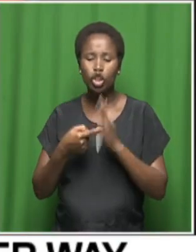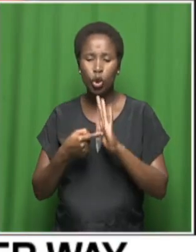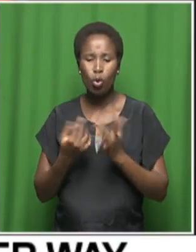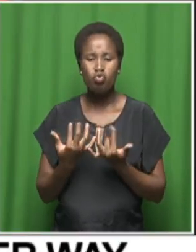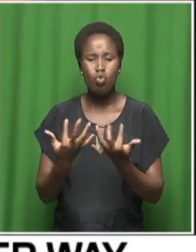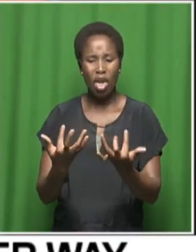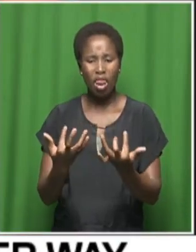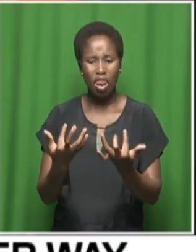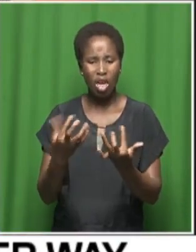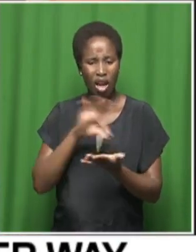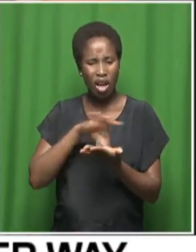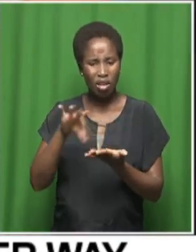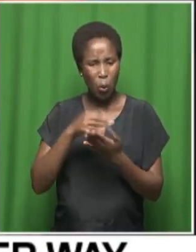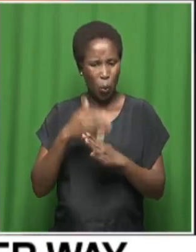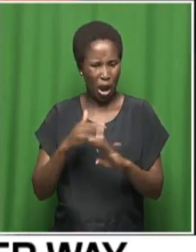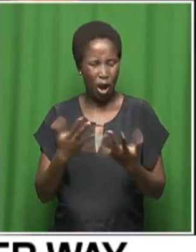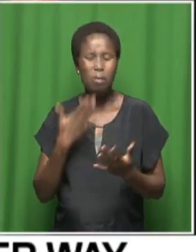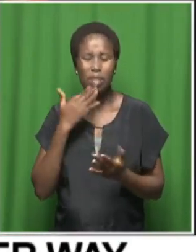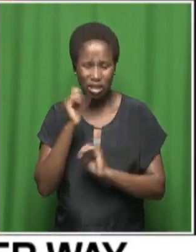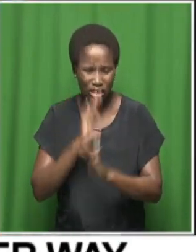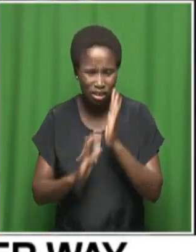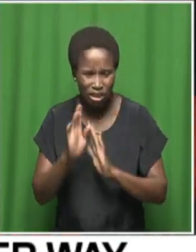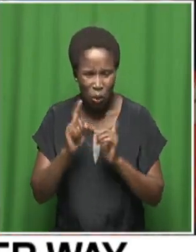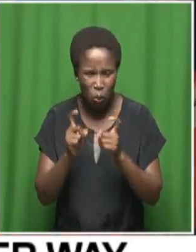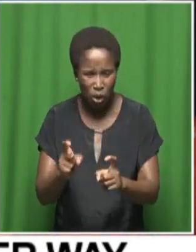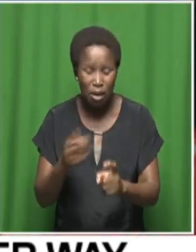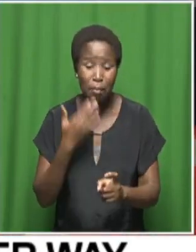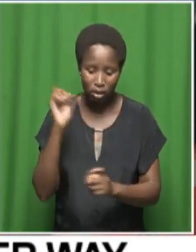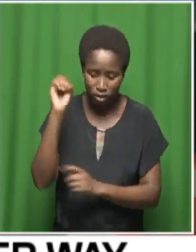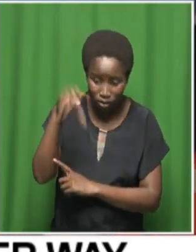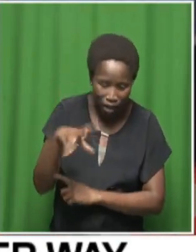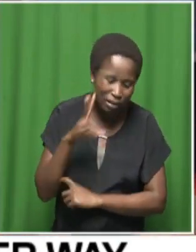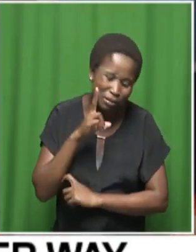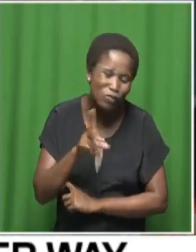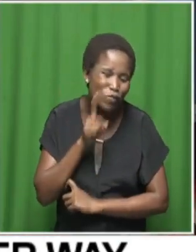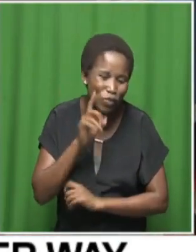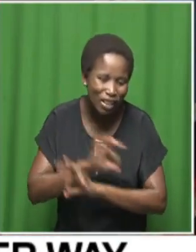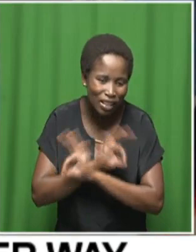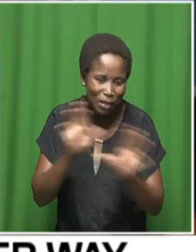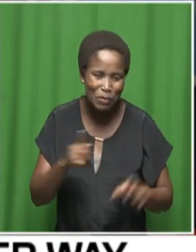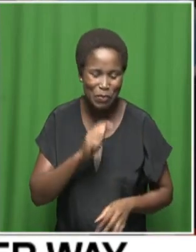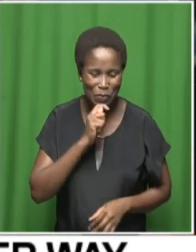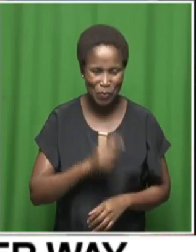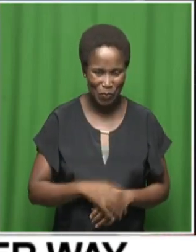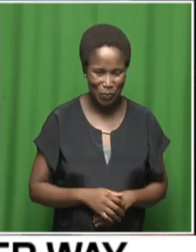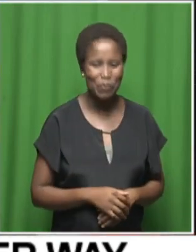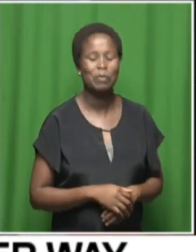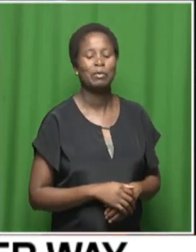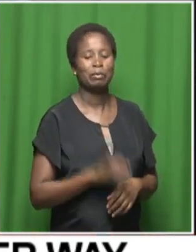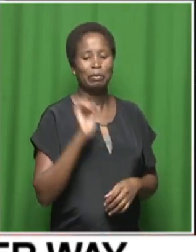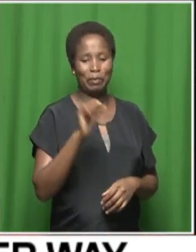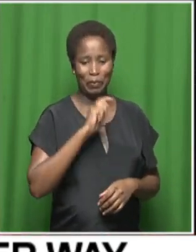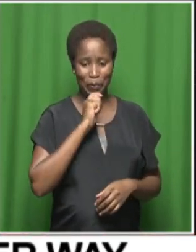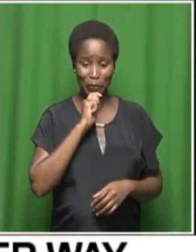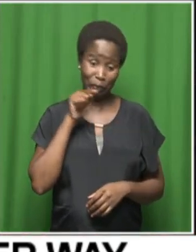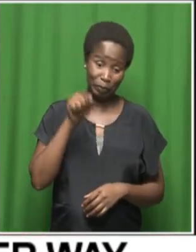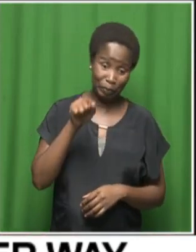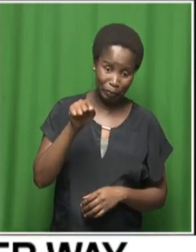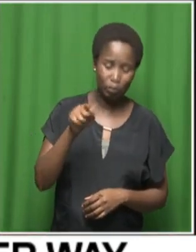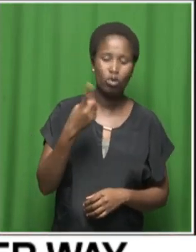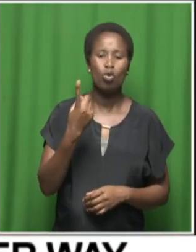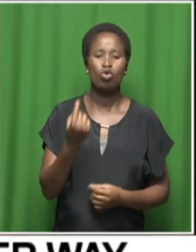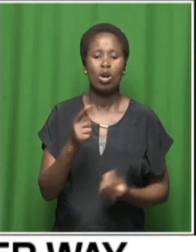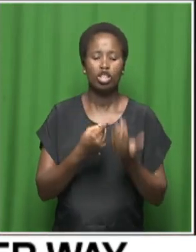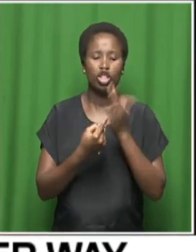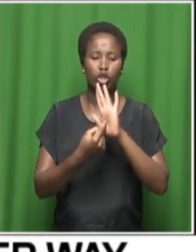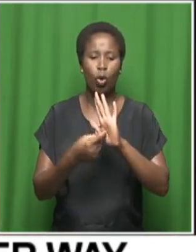works. Samuel, run us through it quickly and put your lights on. Let's go. Good morning. In front of me here, we're demonstrating a